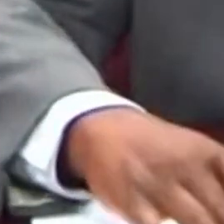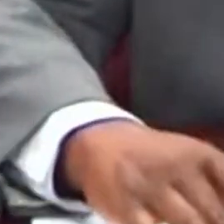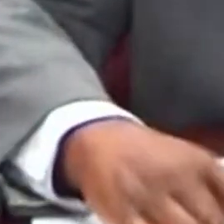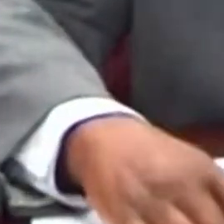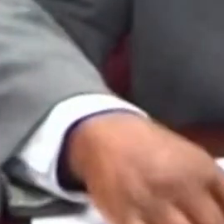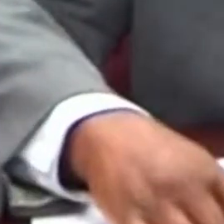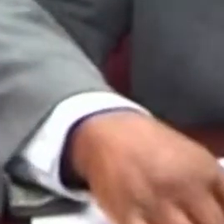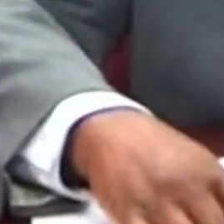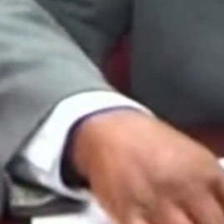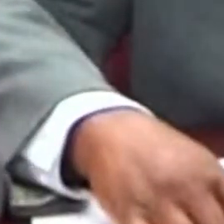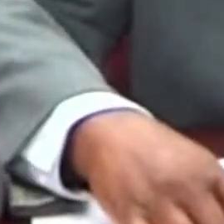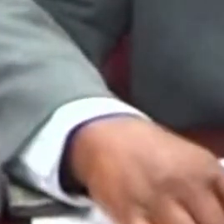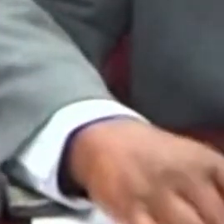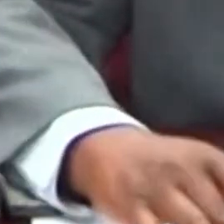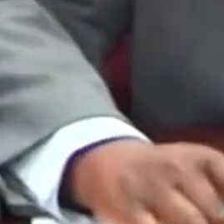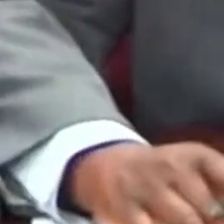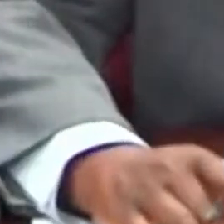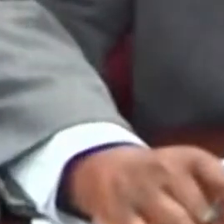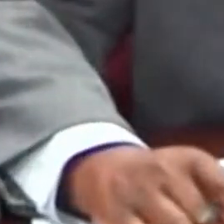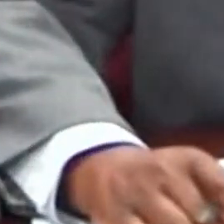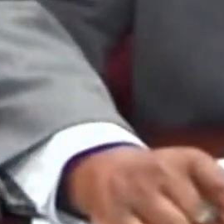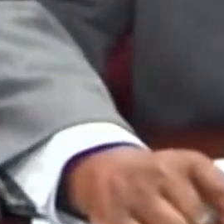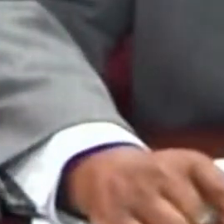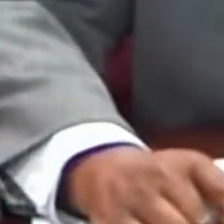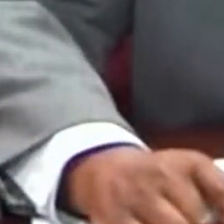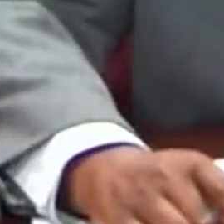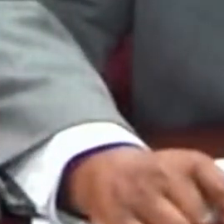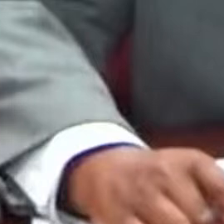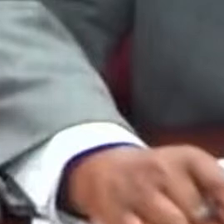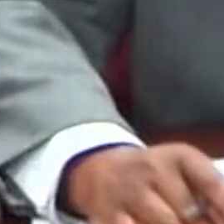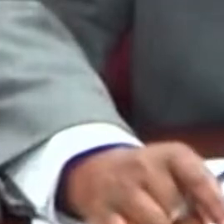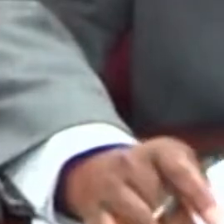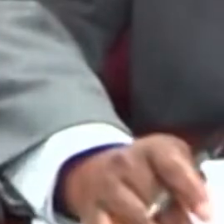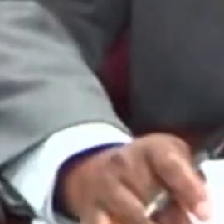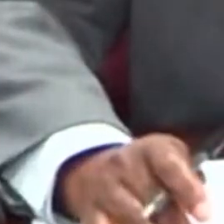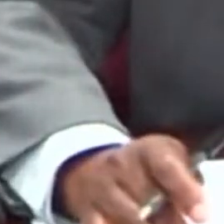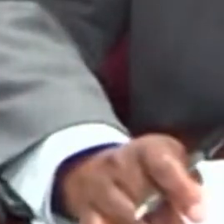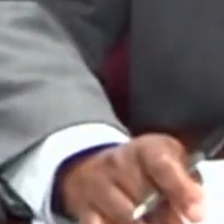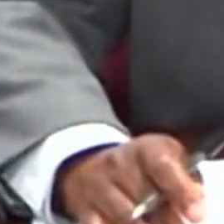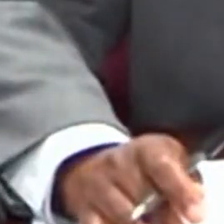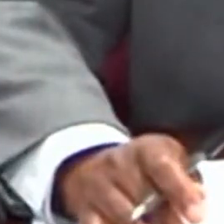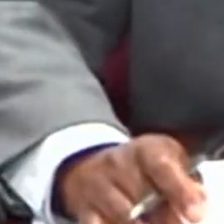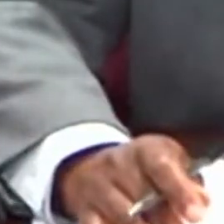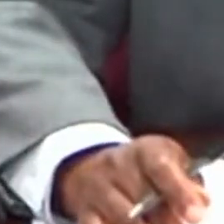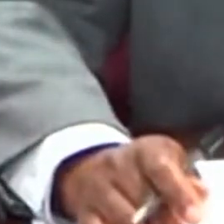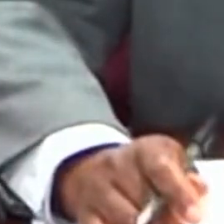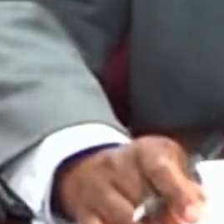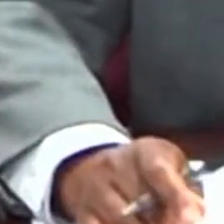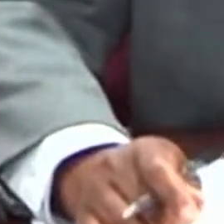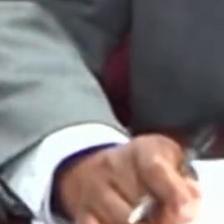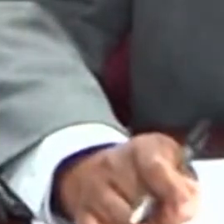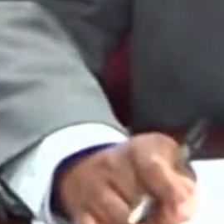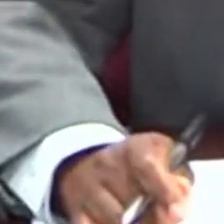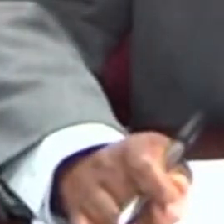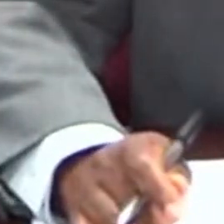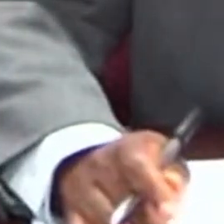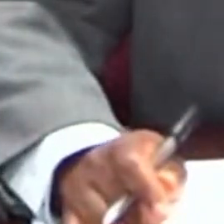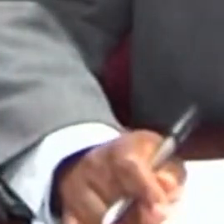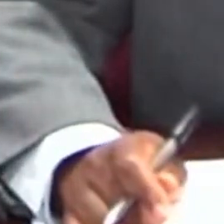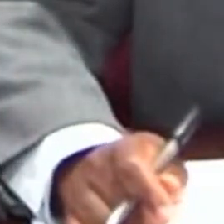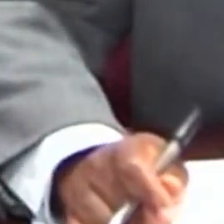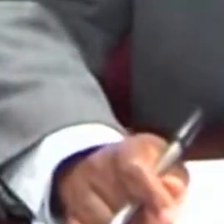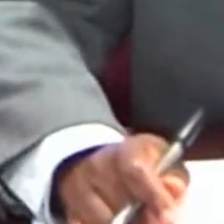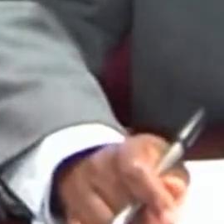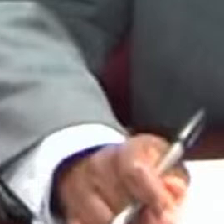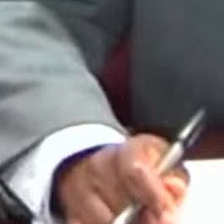you are diversified, the better off you are in terms of sources of financing. There we are now,